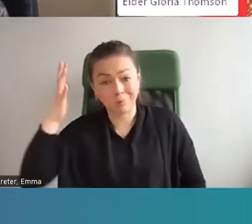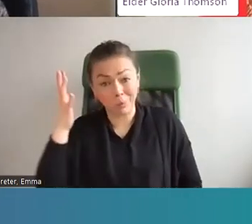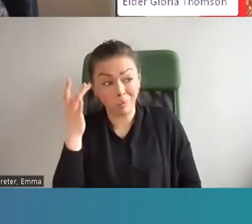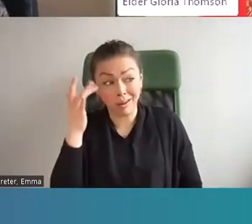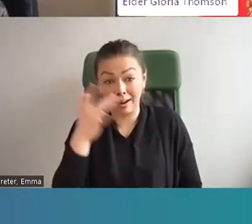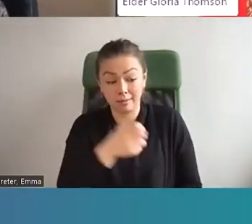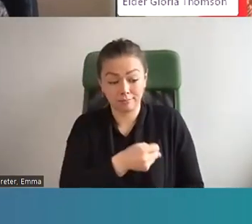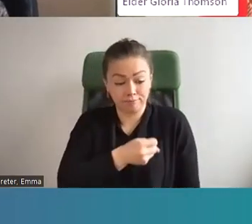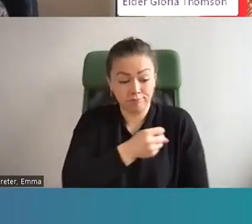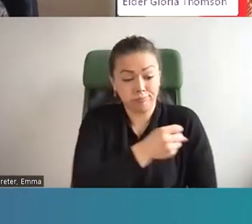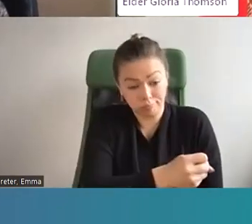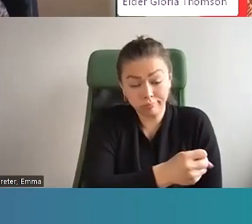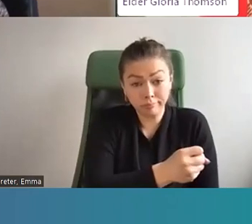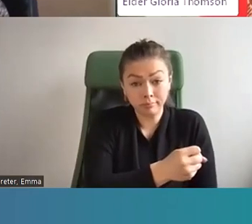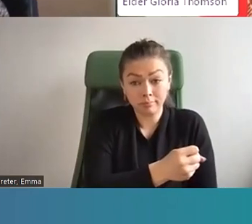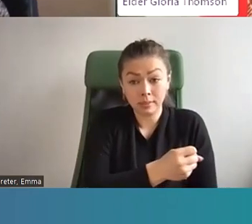the senator,